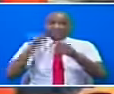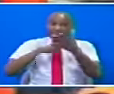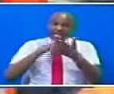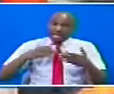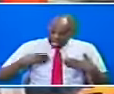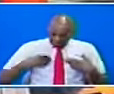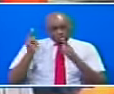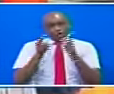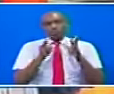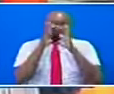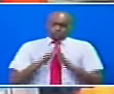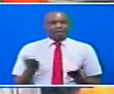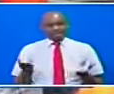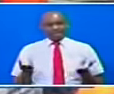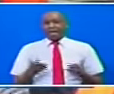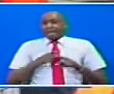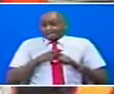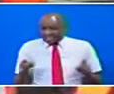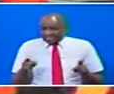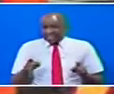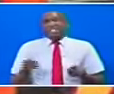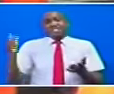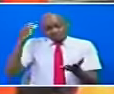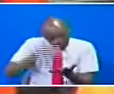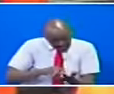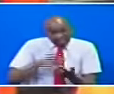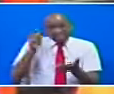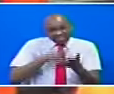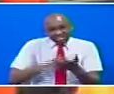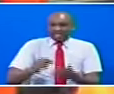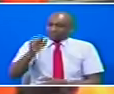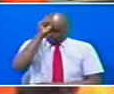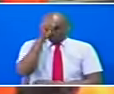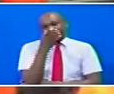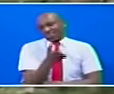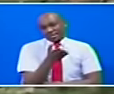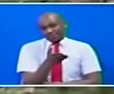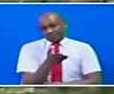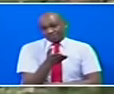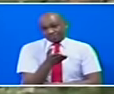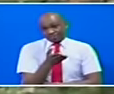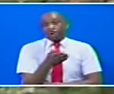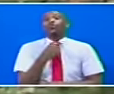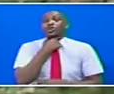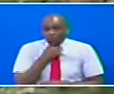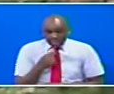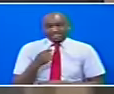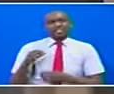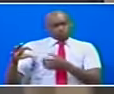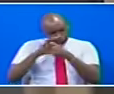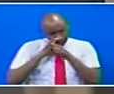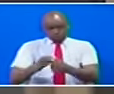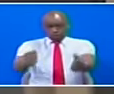ni kibinadamu. Lakini ushenzi ni kurudia makosa. Tunataka muungano